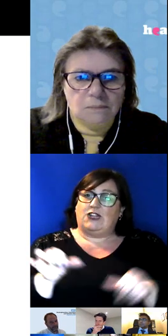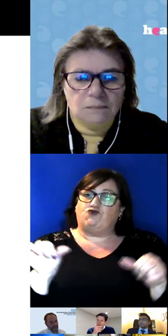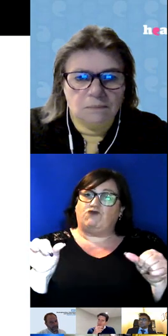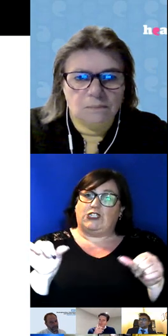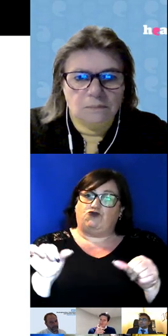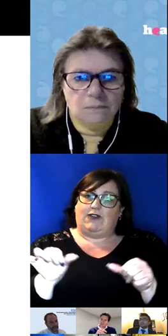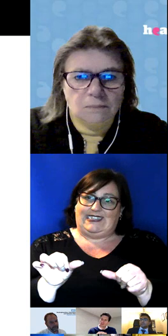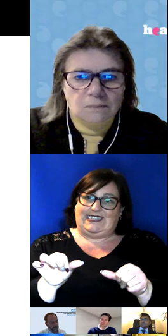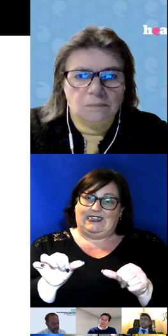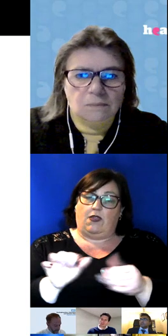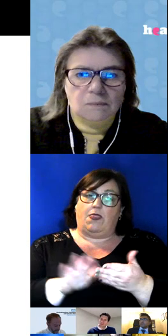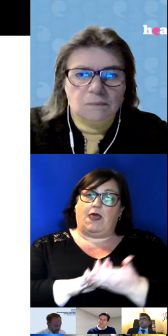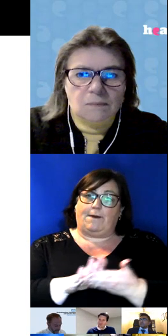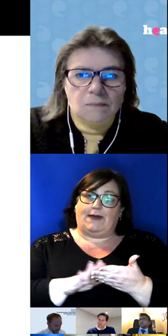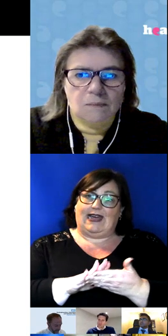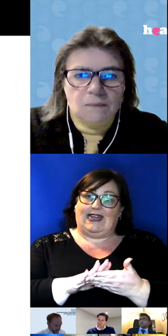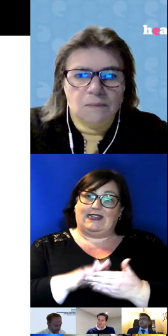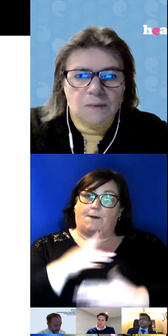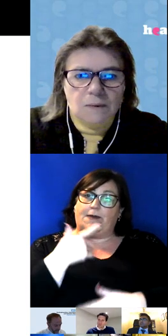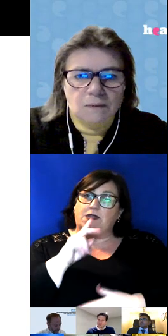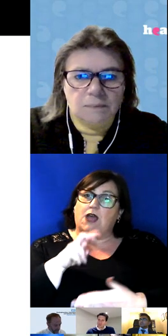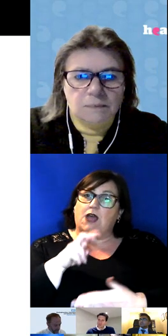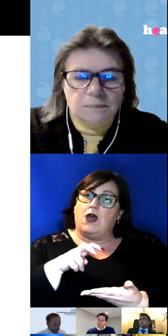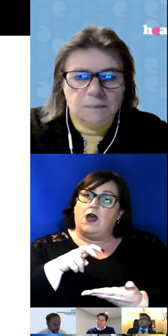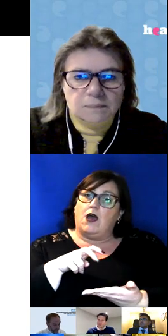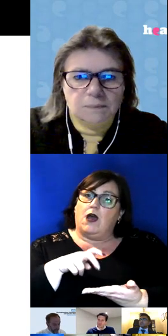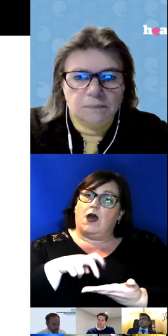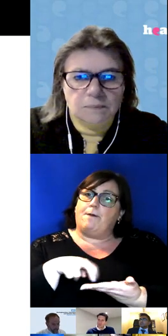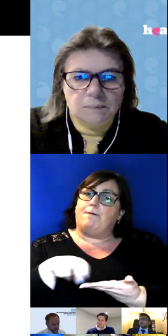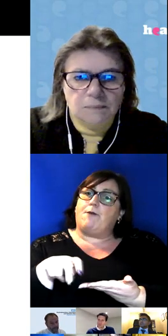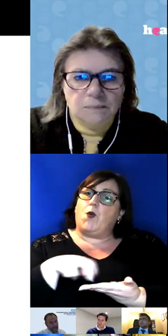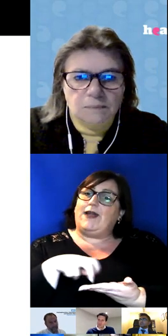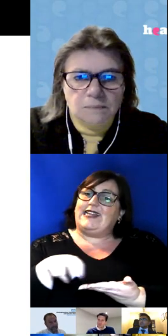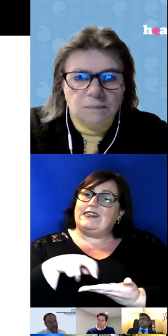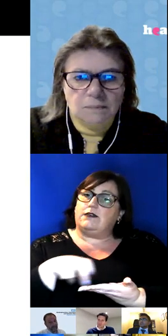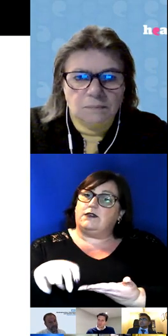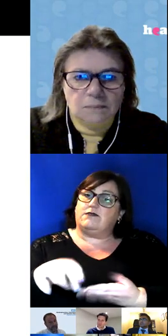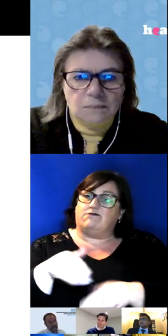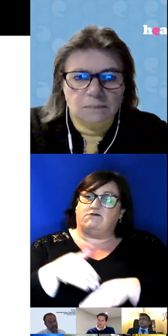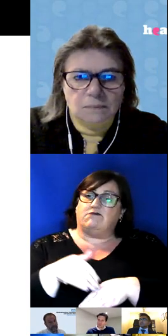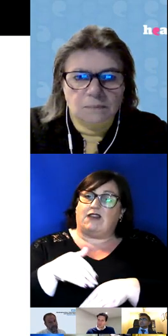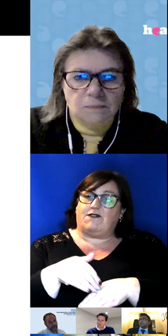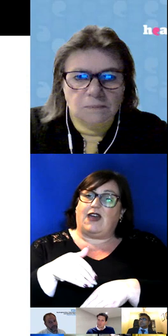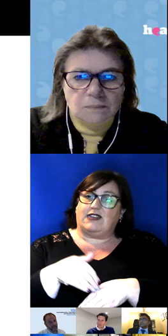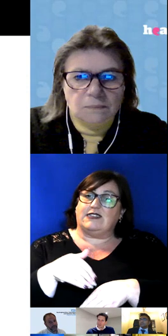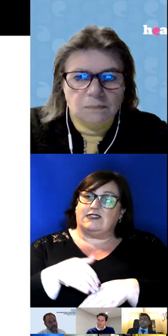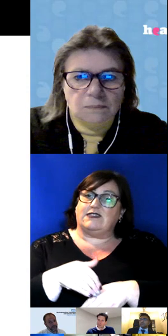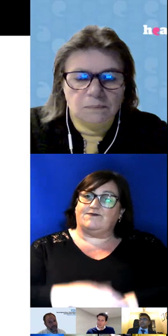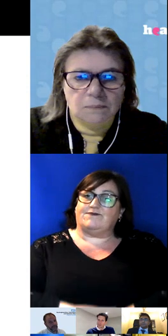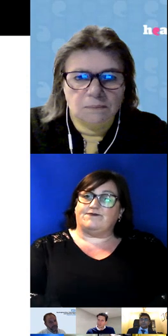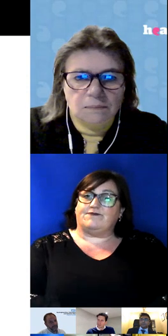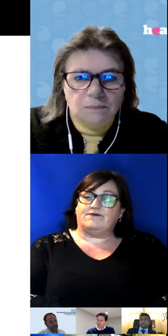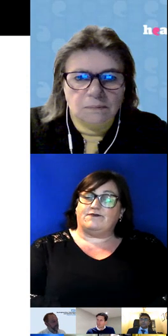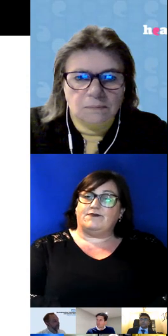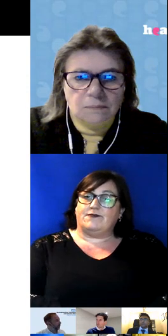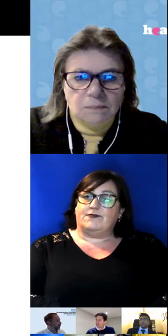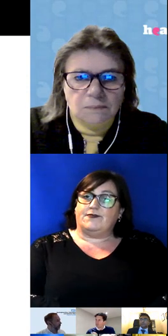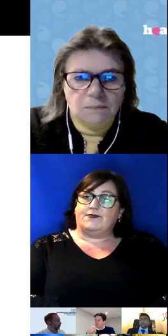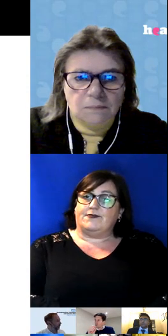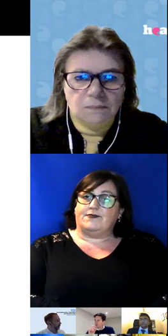being affected. Just hope maybe that's not going to go any further, and maybe road back to the